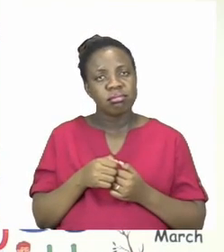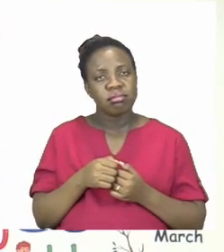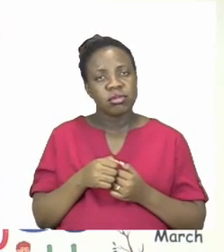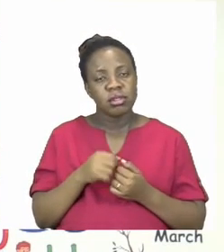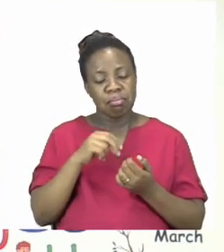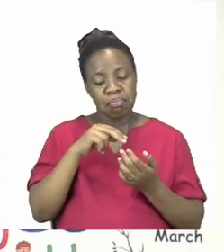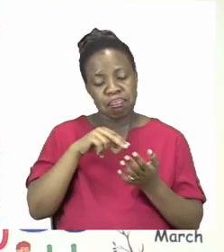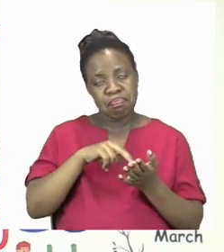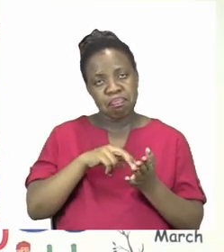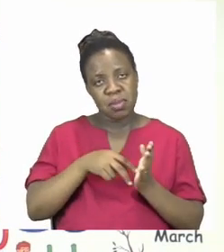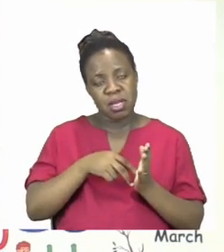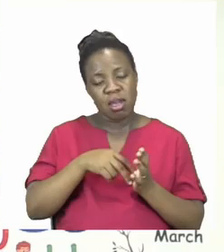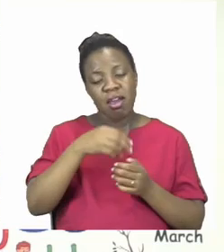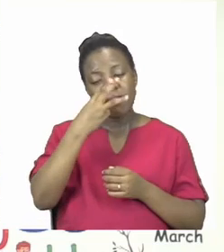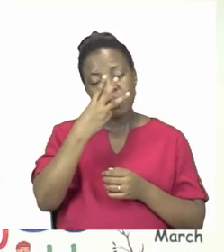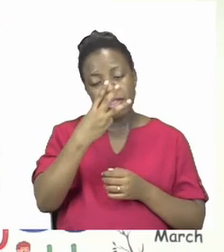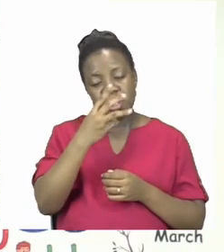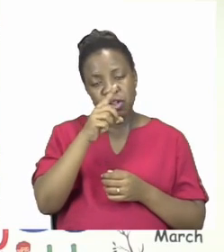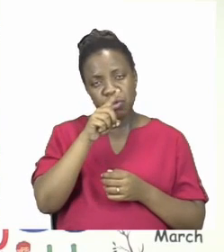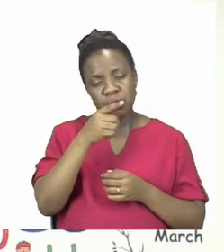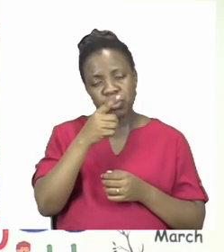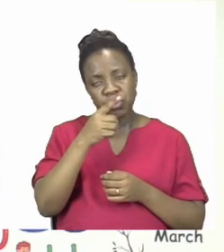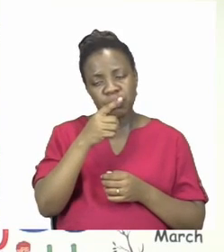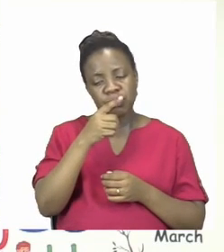$3.50 times